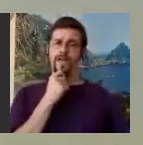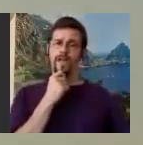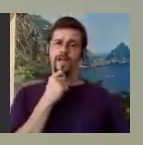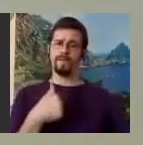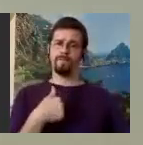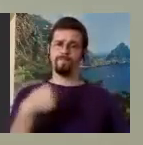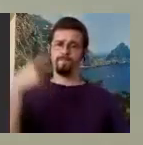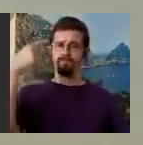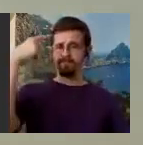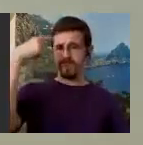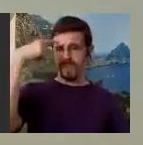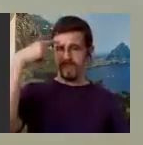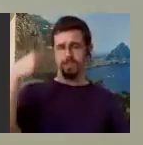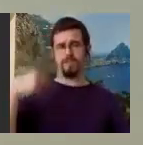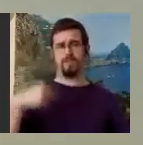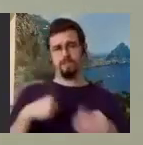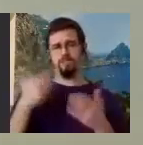the unknown.